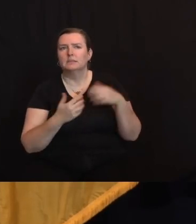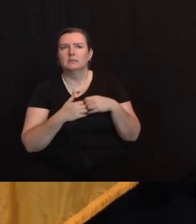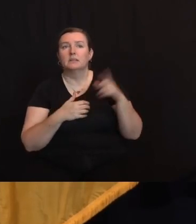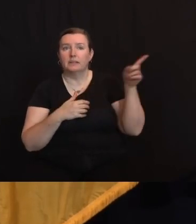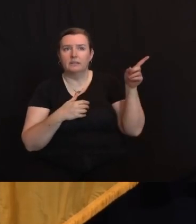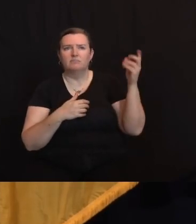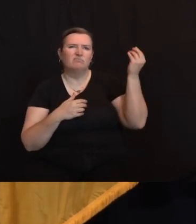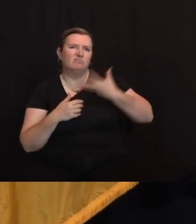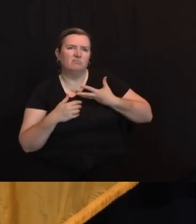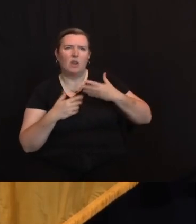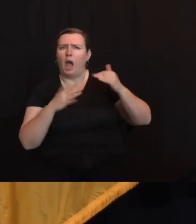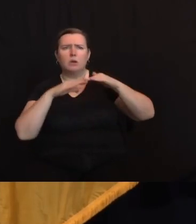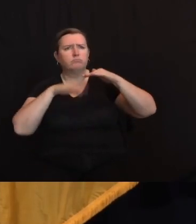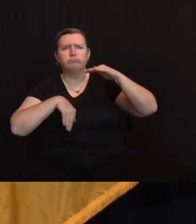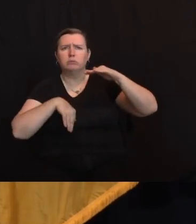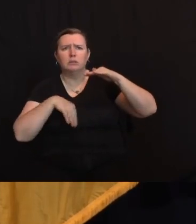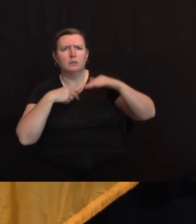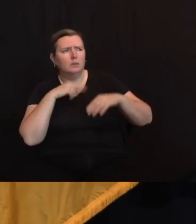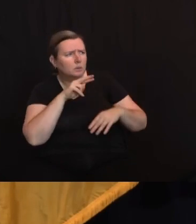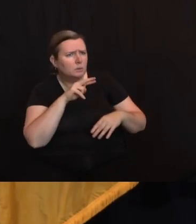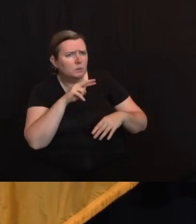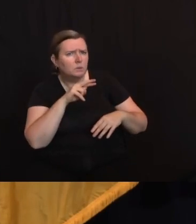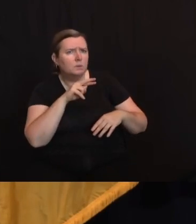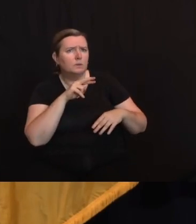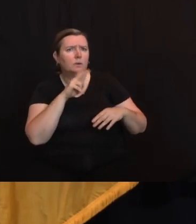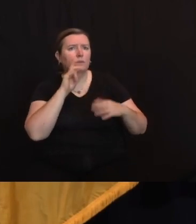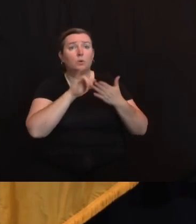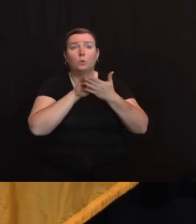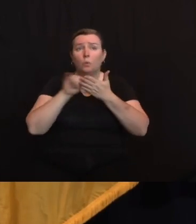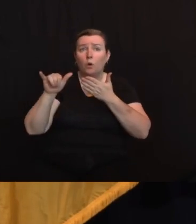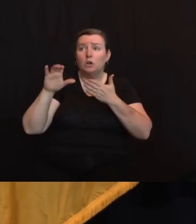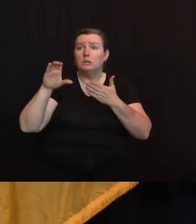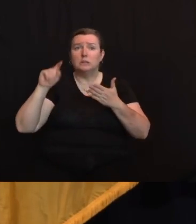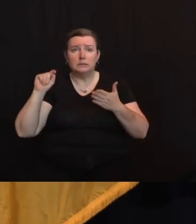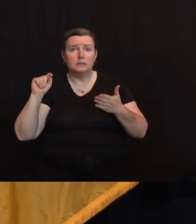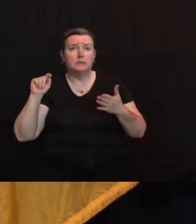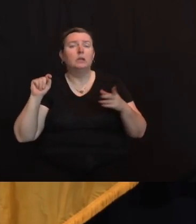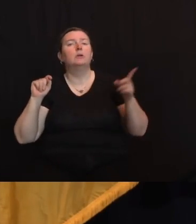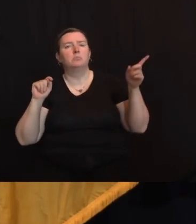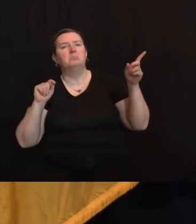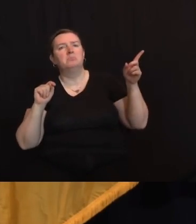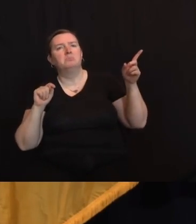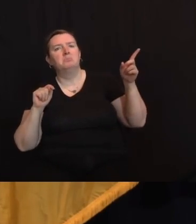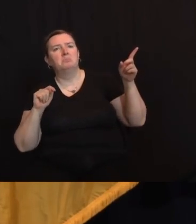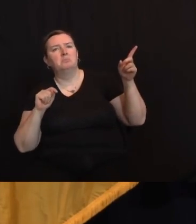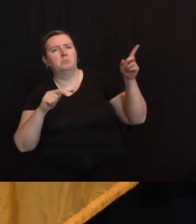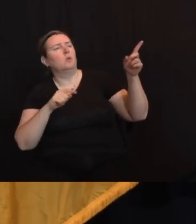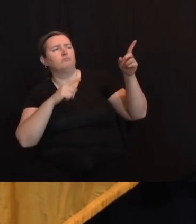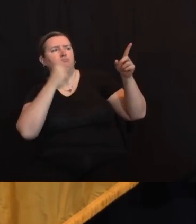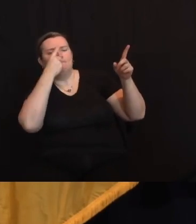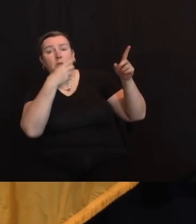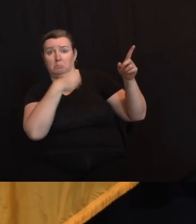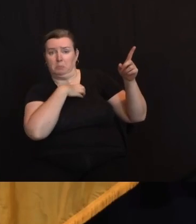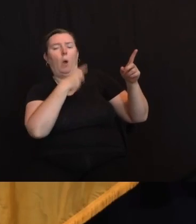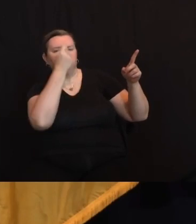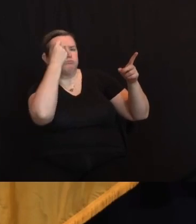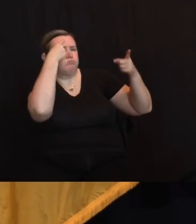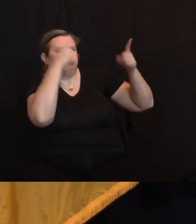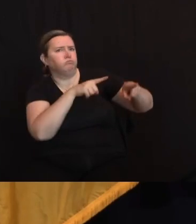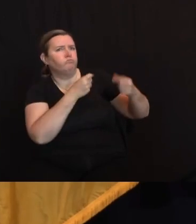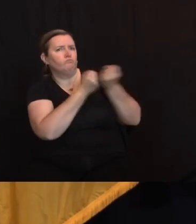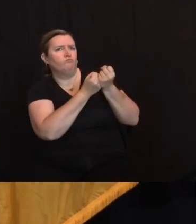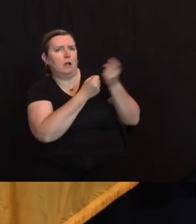already below it, and I think New York, Connecticut, New Jersey were satisfied that they were right. And Delaware, not surprisingly, weren't happy to be on